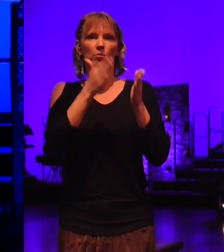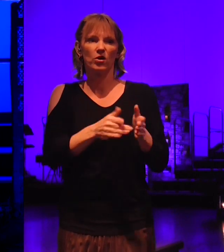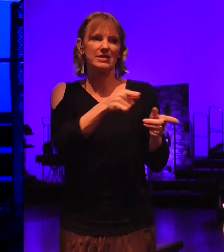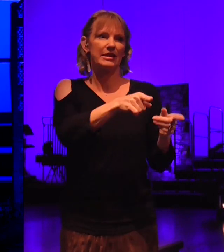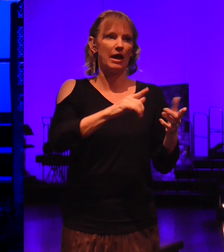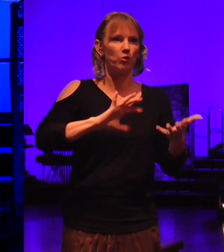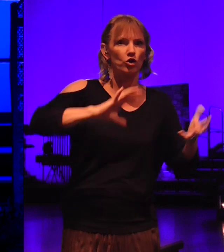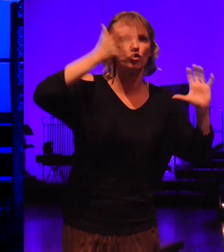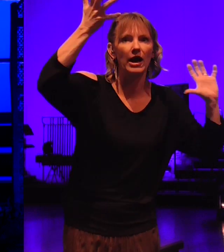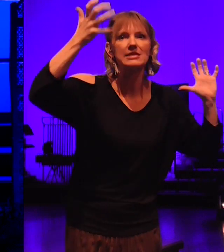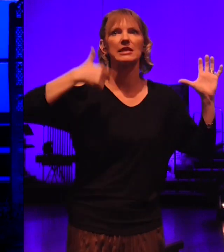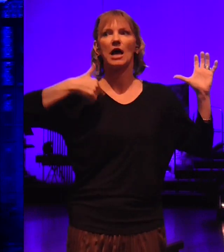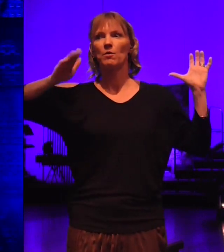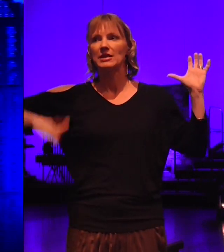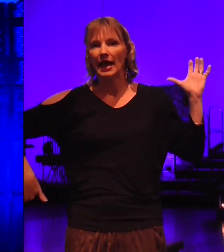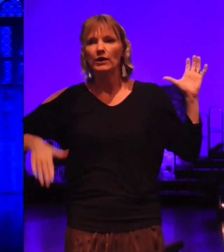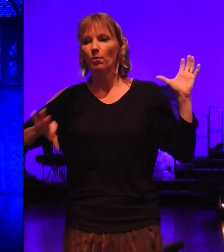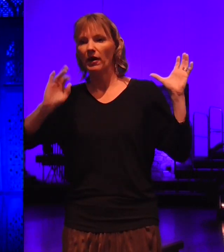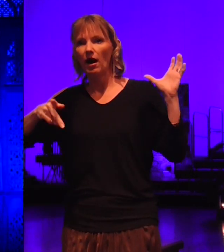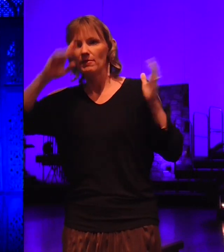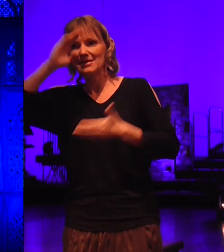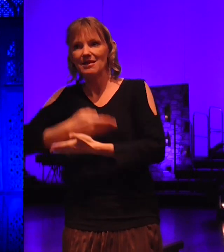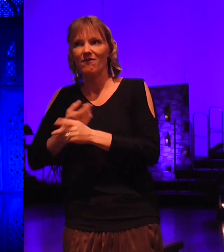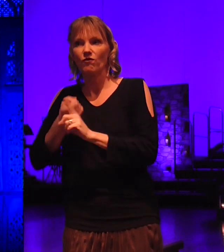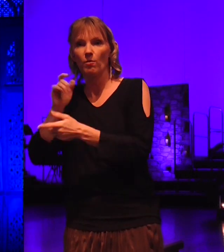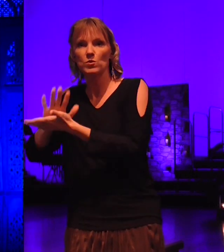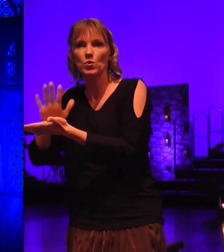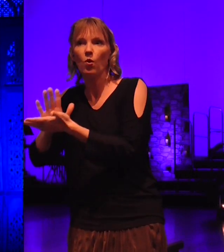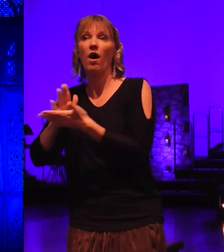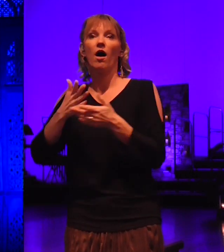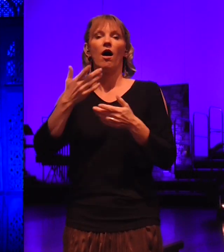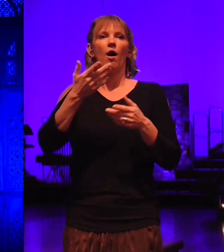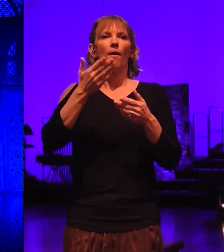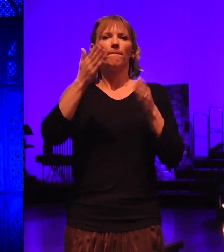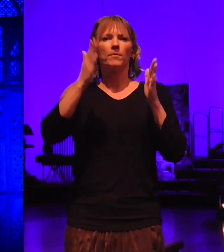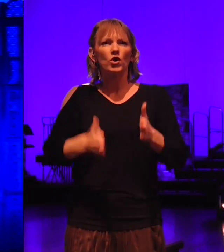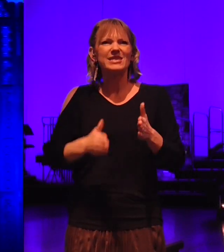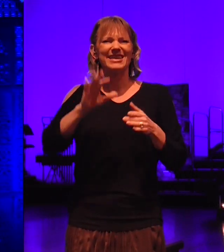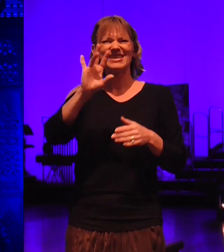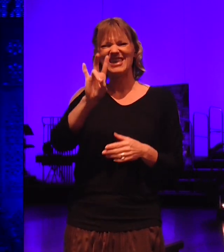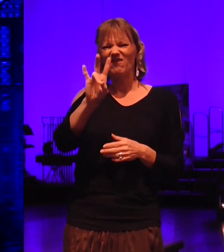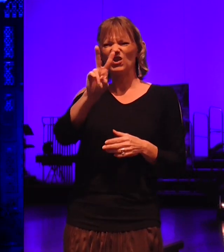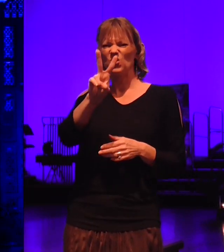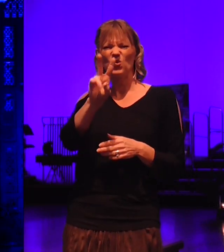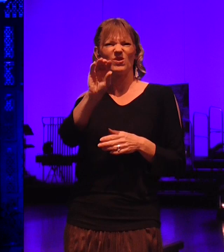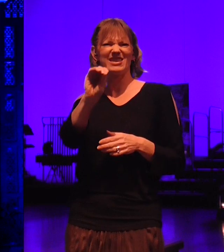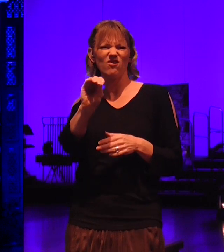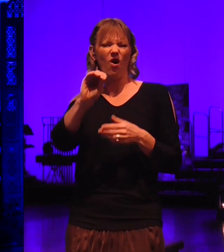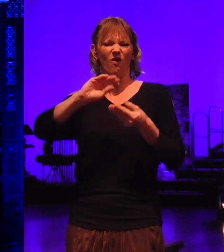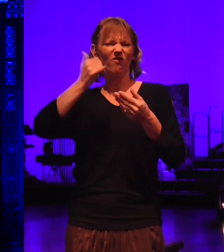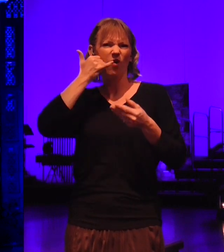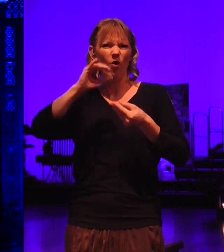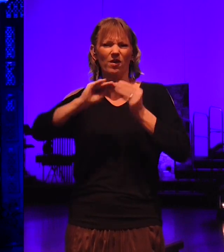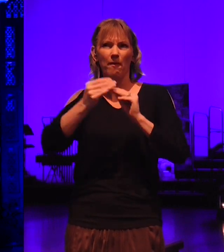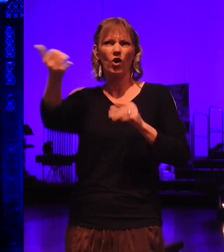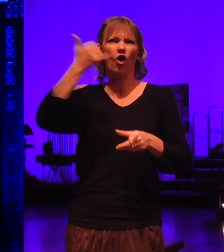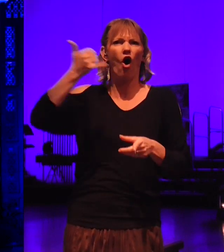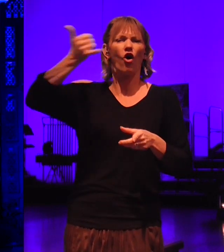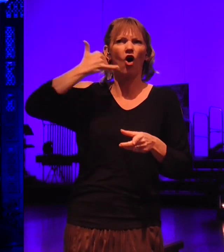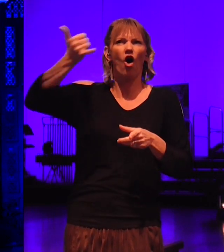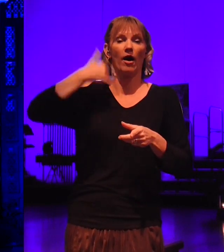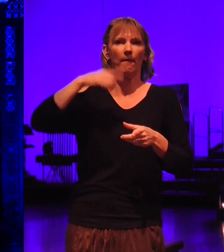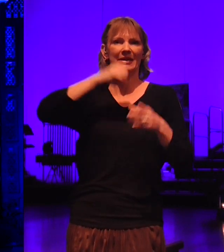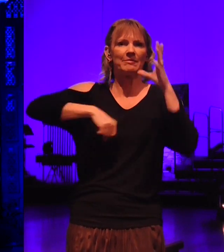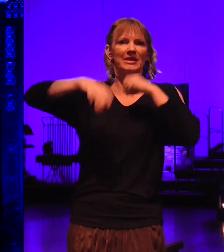my son from school, and I kept missing this call from the 720 number. And so I'm in the car, really busy, and I go ahead and